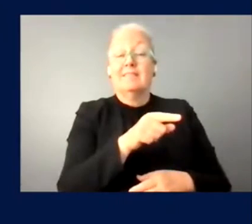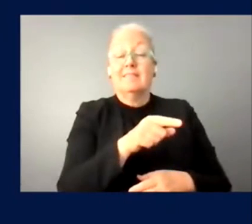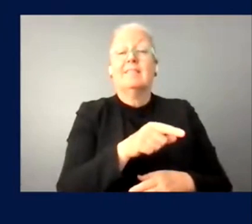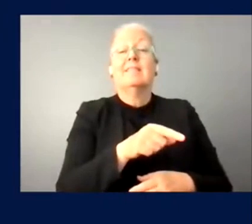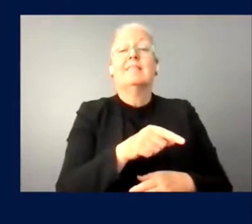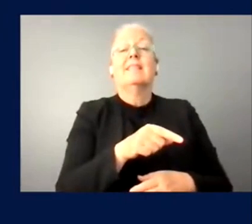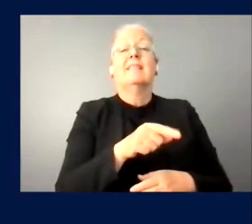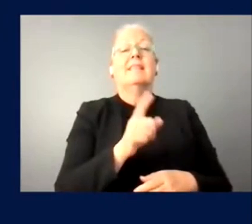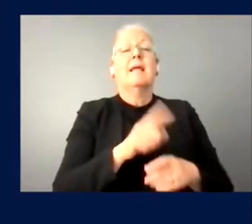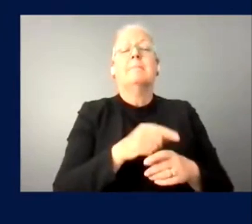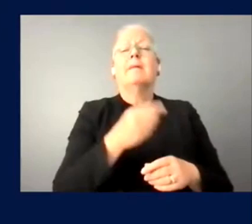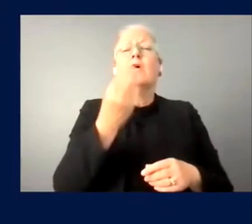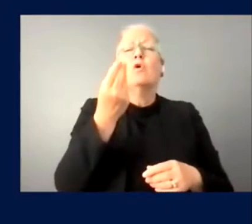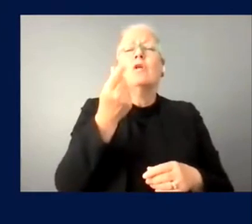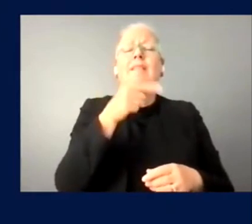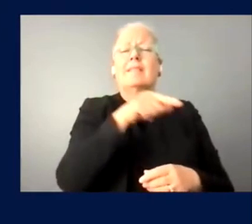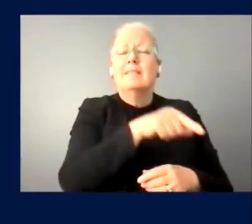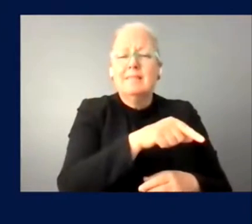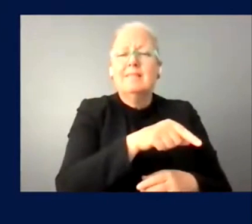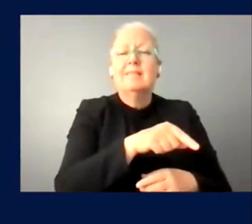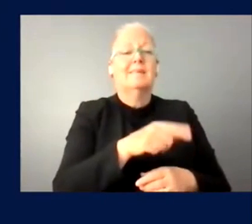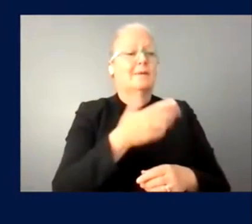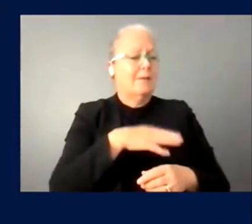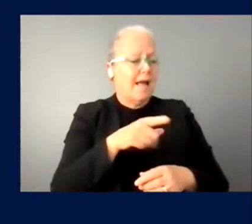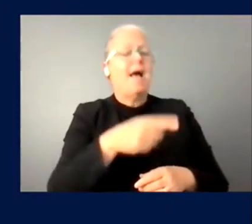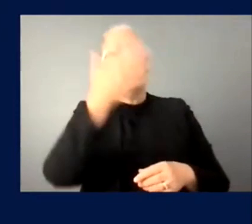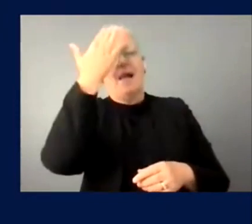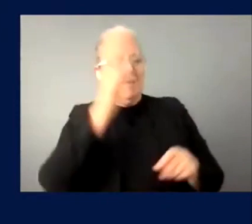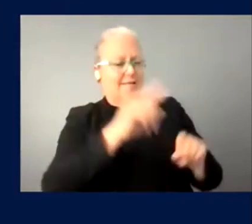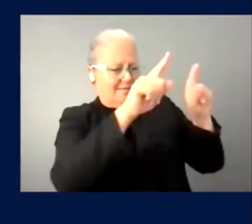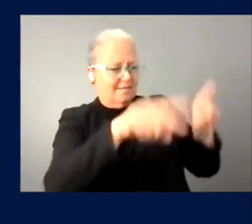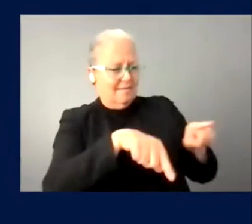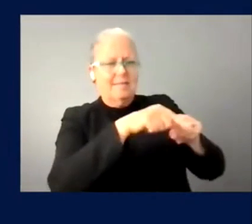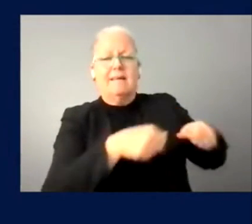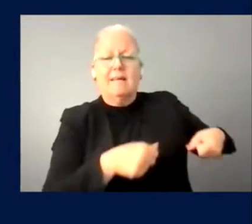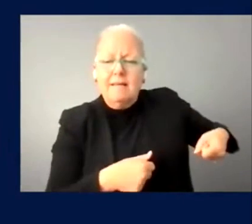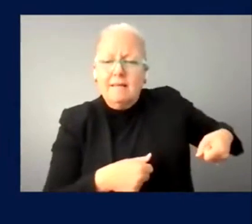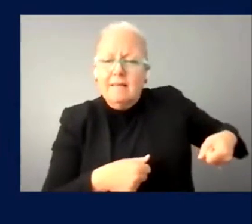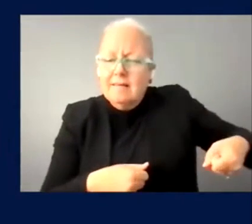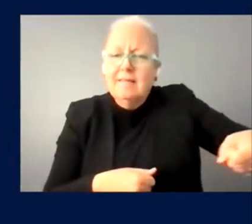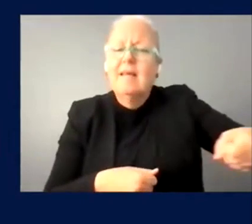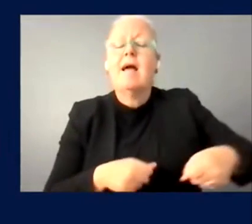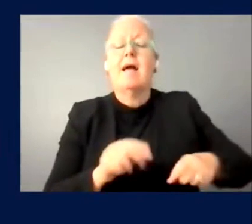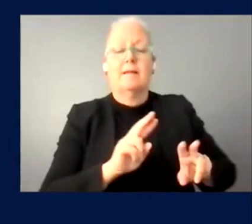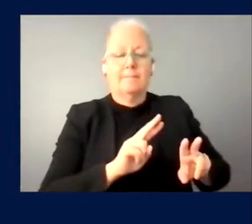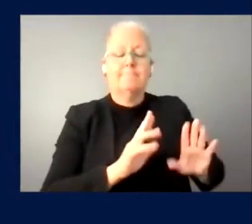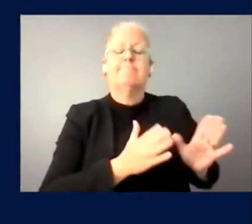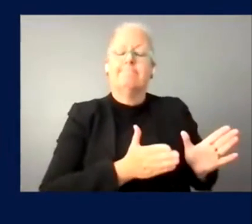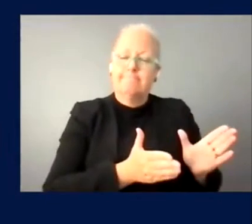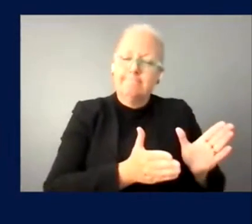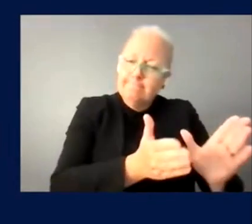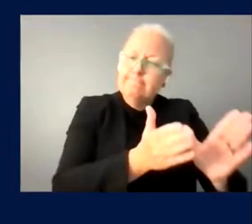glucose monitor, to understand what that is and to search around it sensitively. And the same if somebody was to have